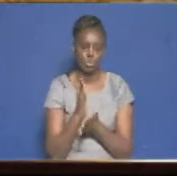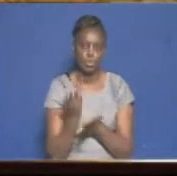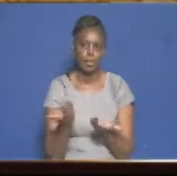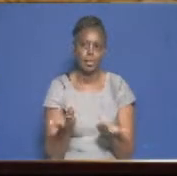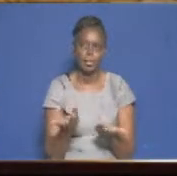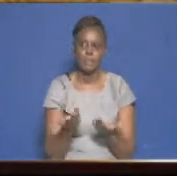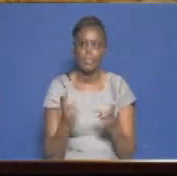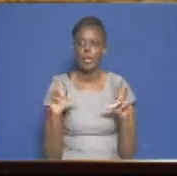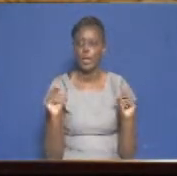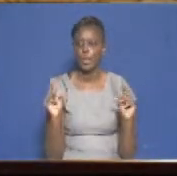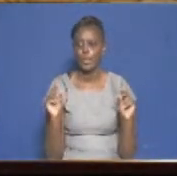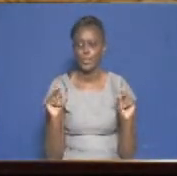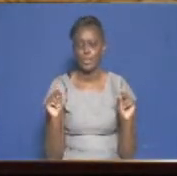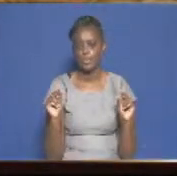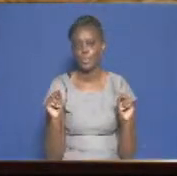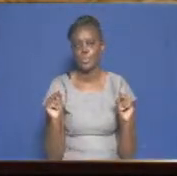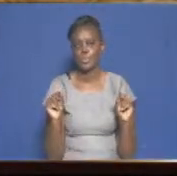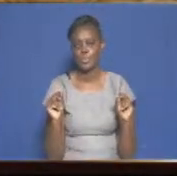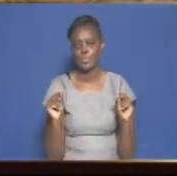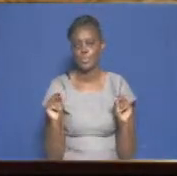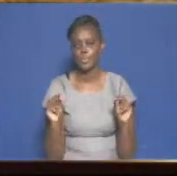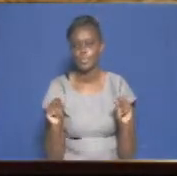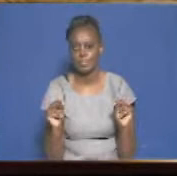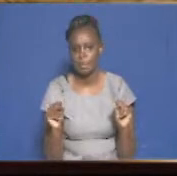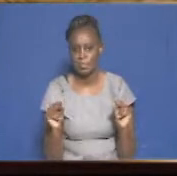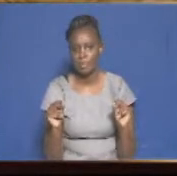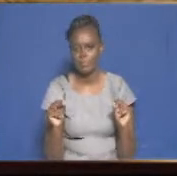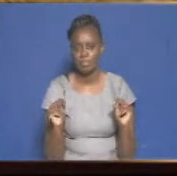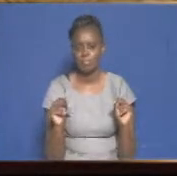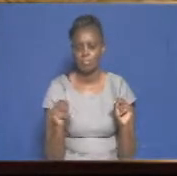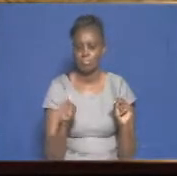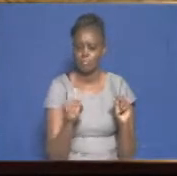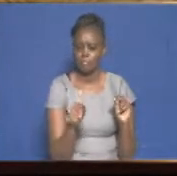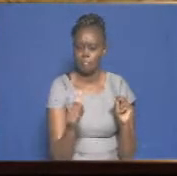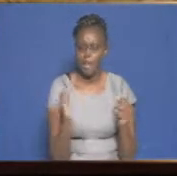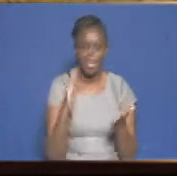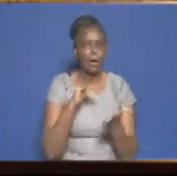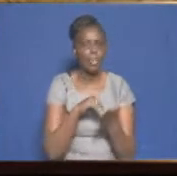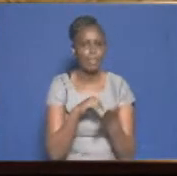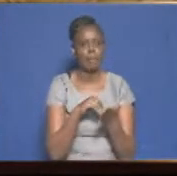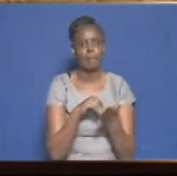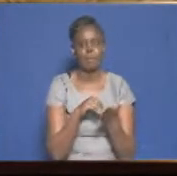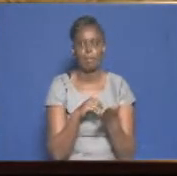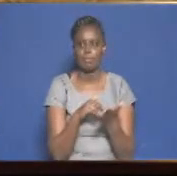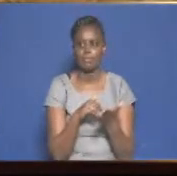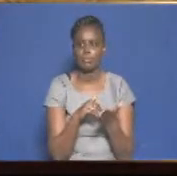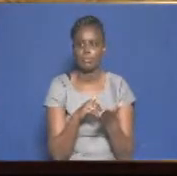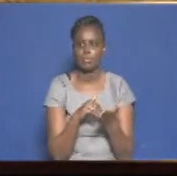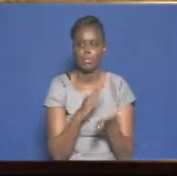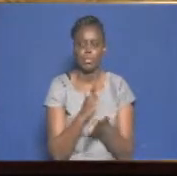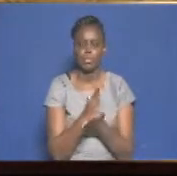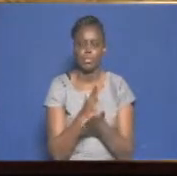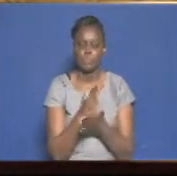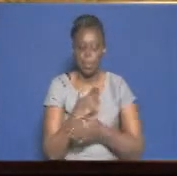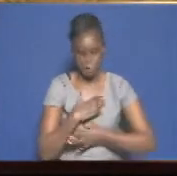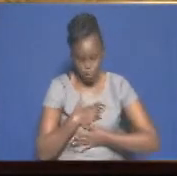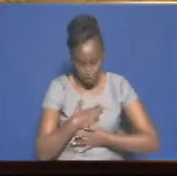No, but now you are beginning to press the intervention button at this hour. Surely, Honourable